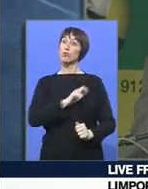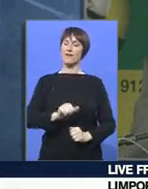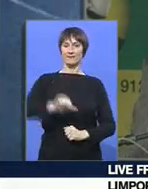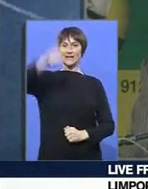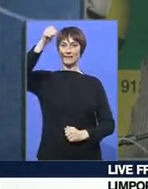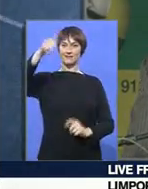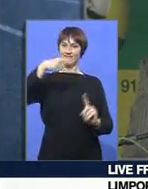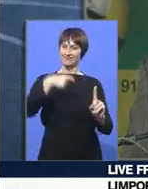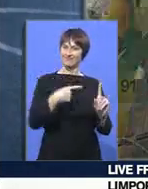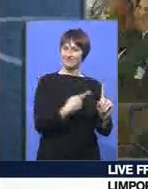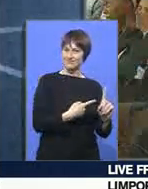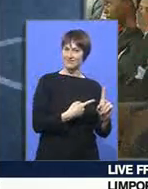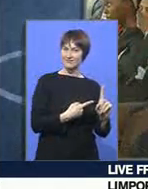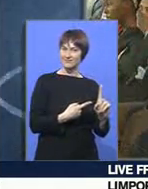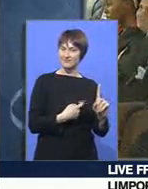Comrades and friends,